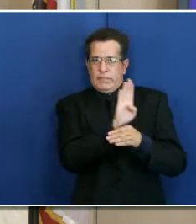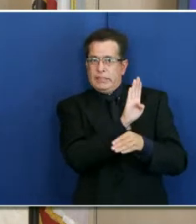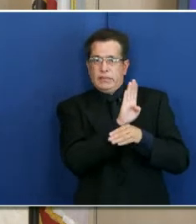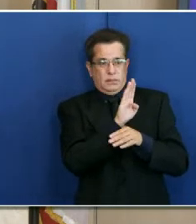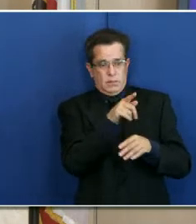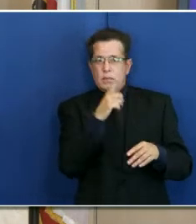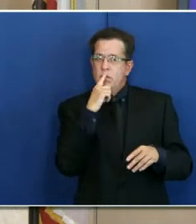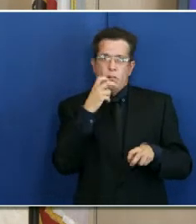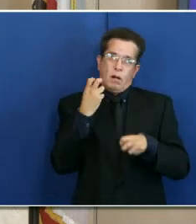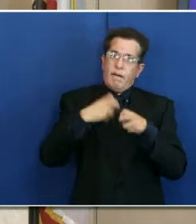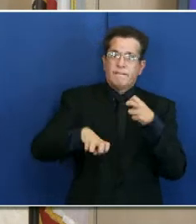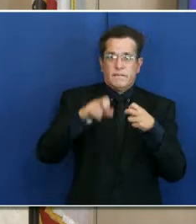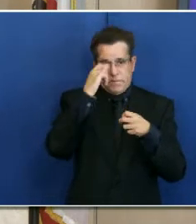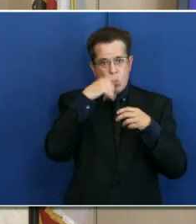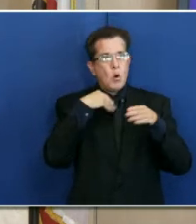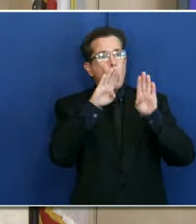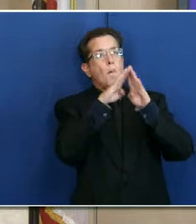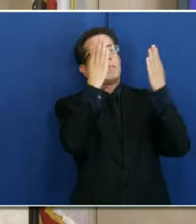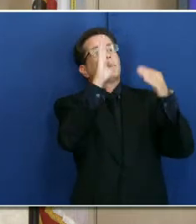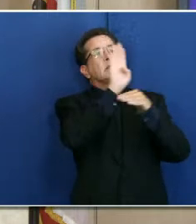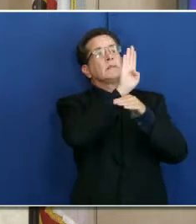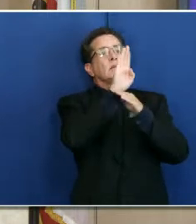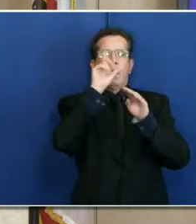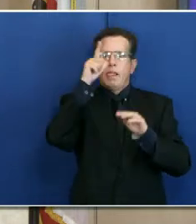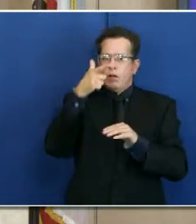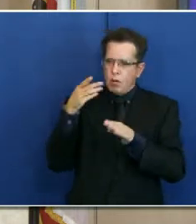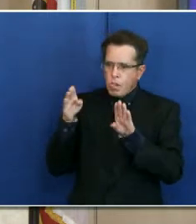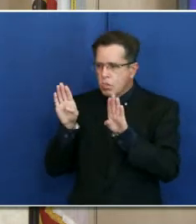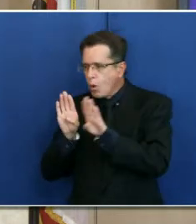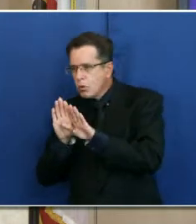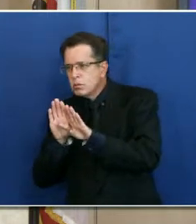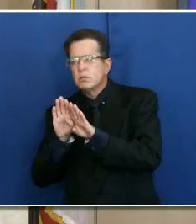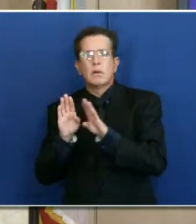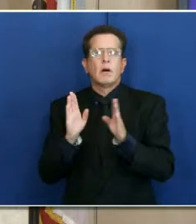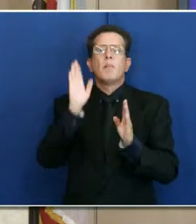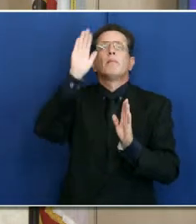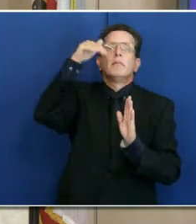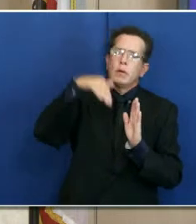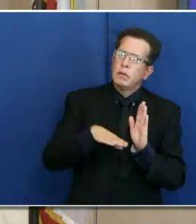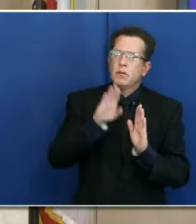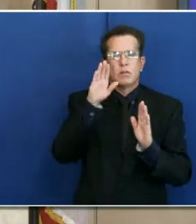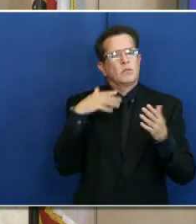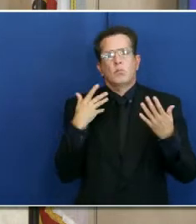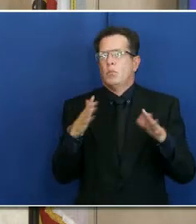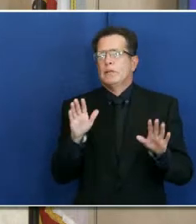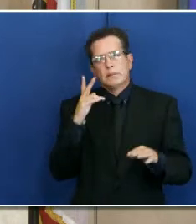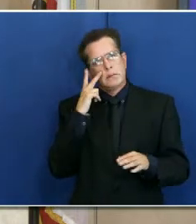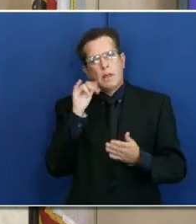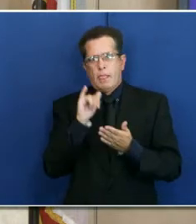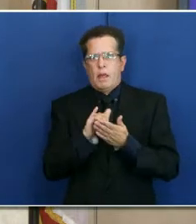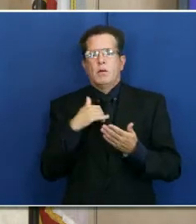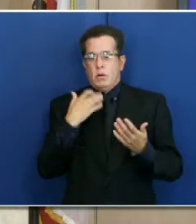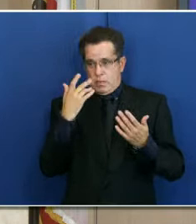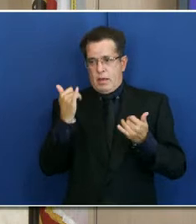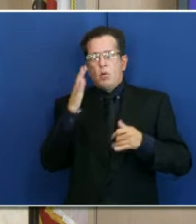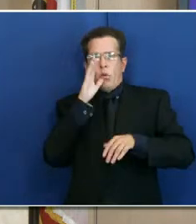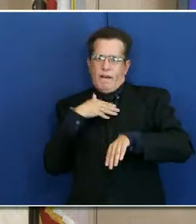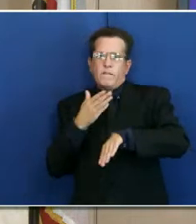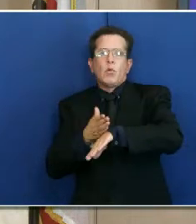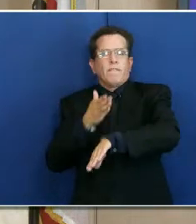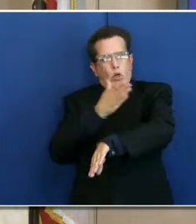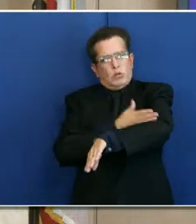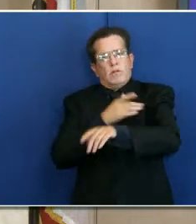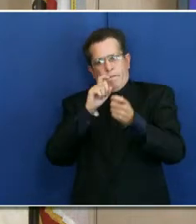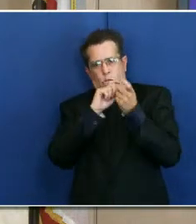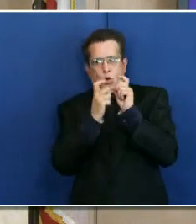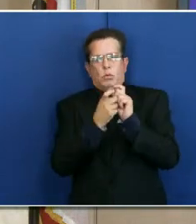if we have to start and stop again, and we certainly want to avoid that moving forward. There are a few revisions. We'll be updating our public health order